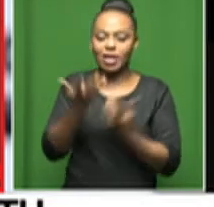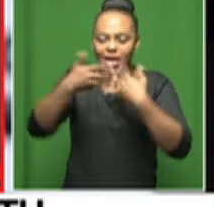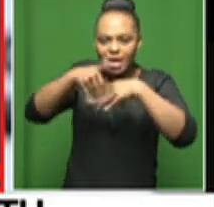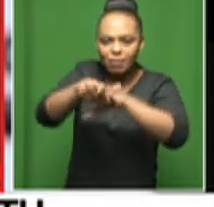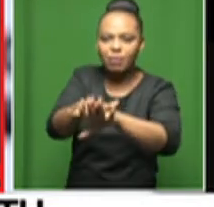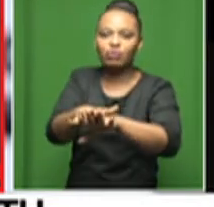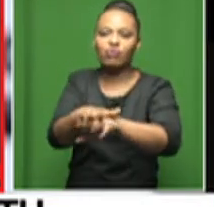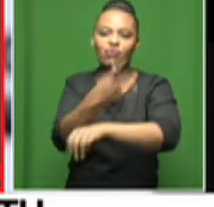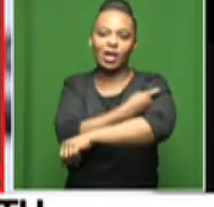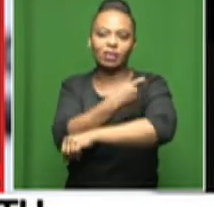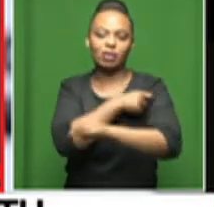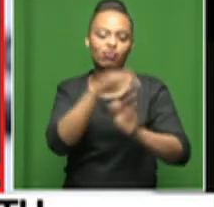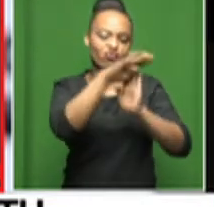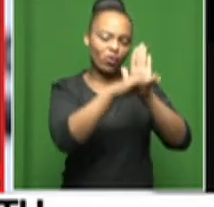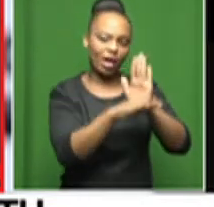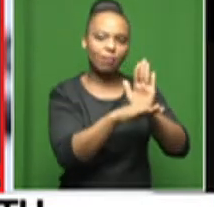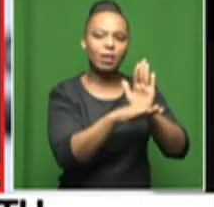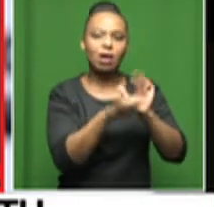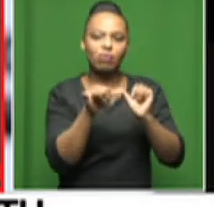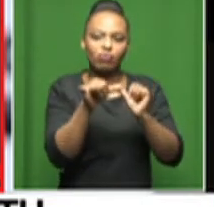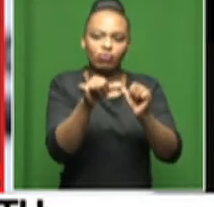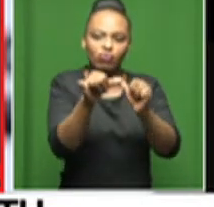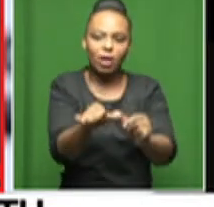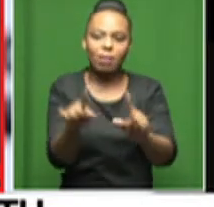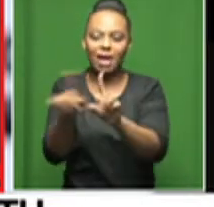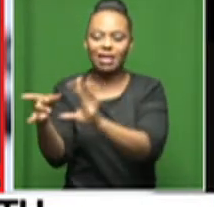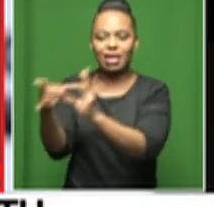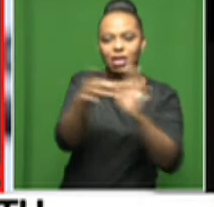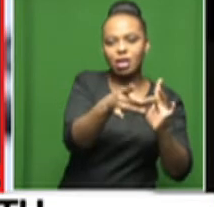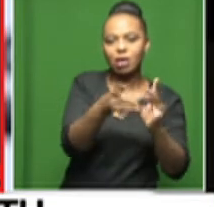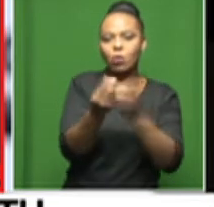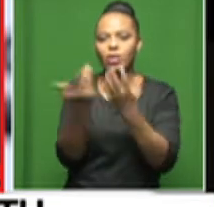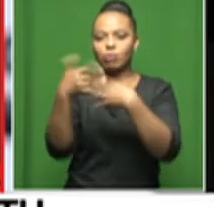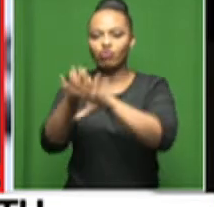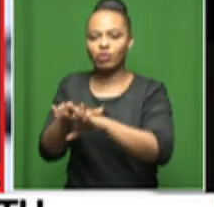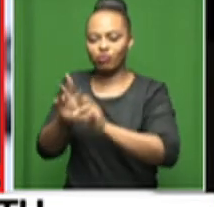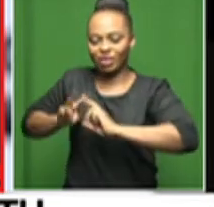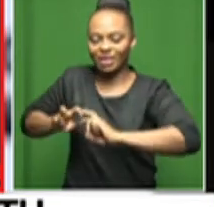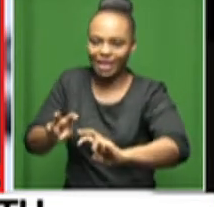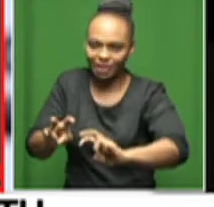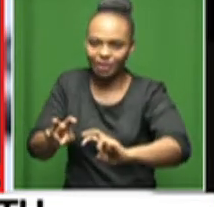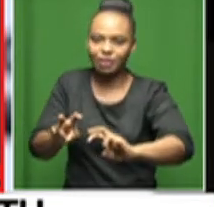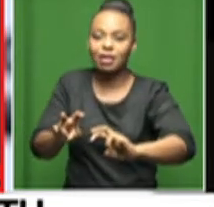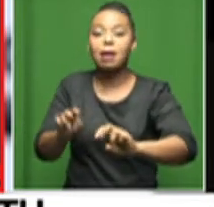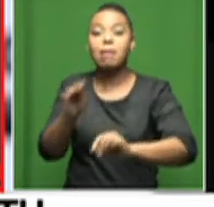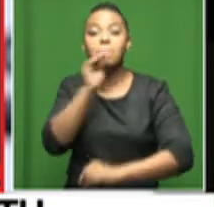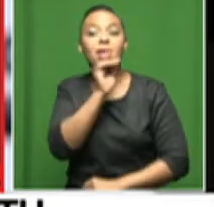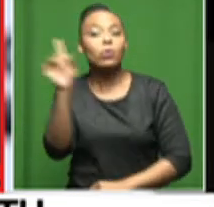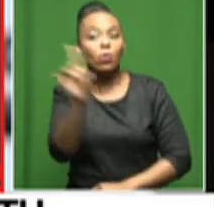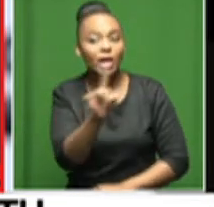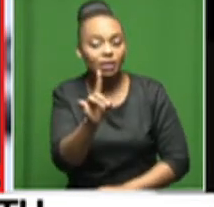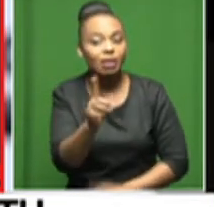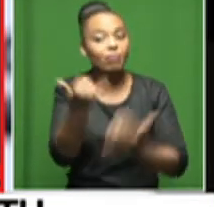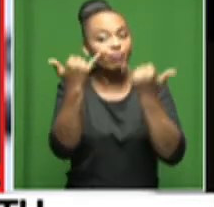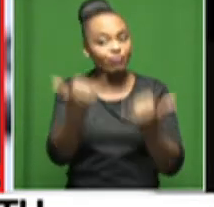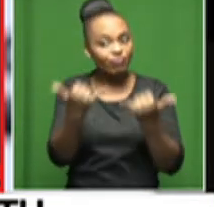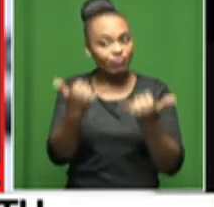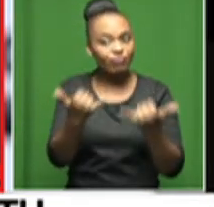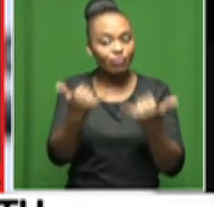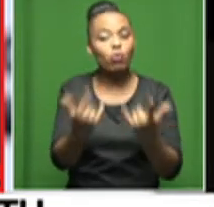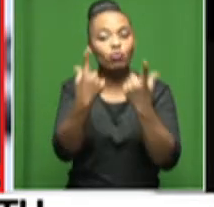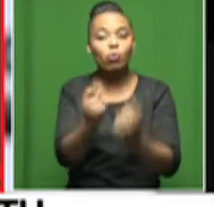the vaccine program, but we will link it with an implementation study, which in other words, it means we are going to then have to